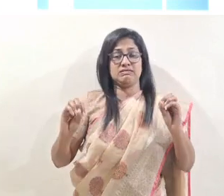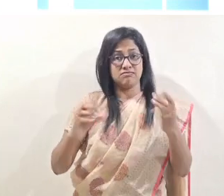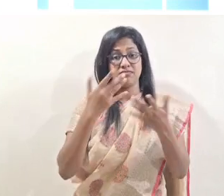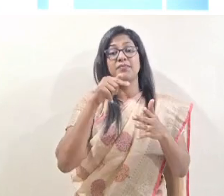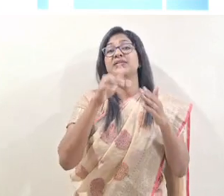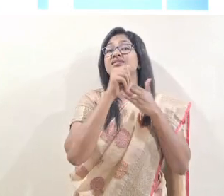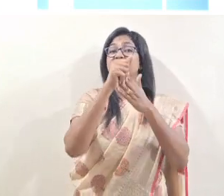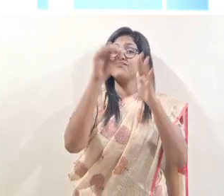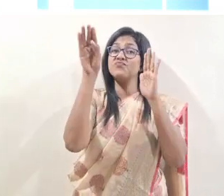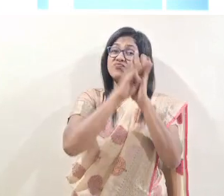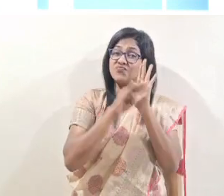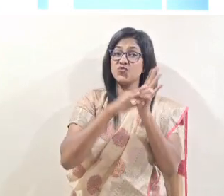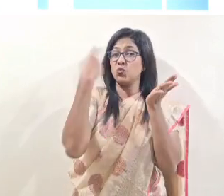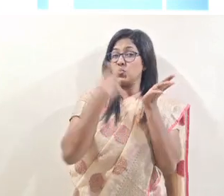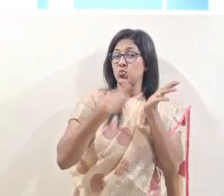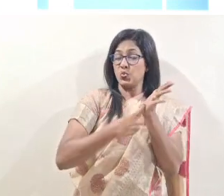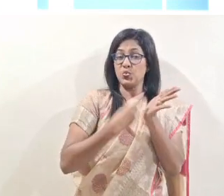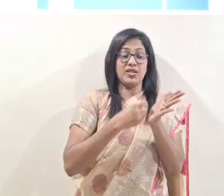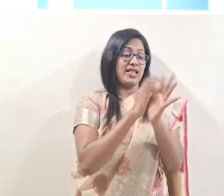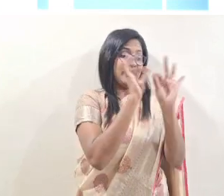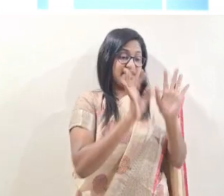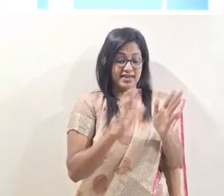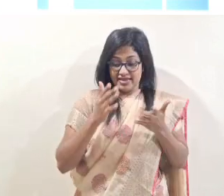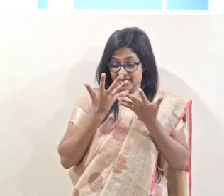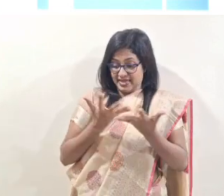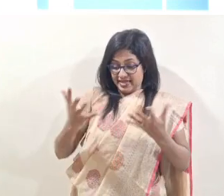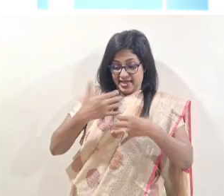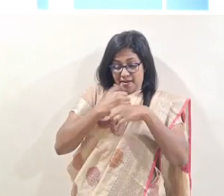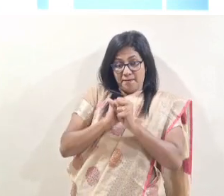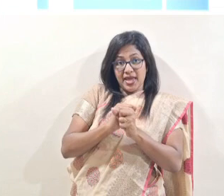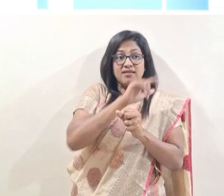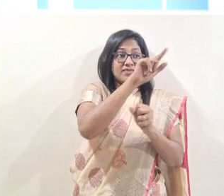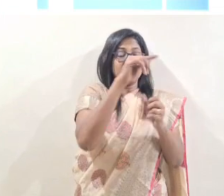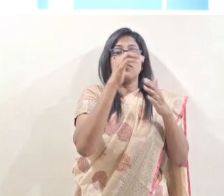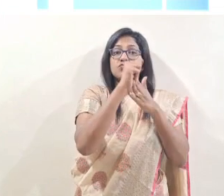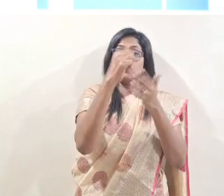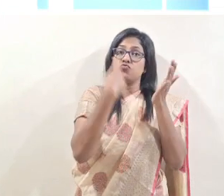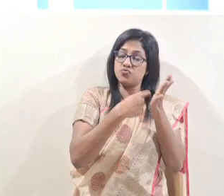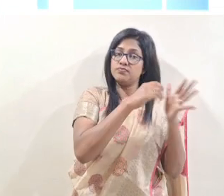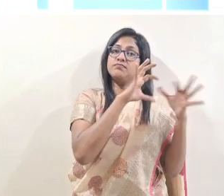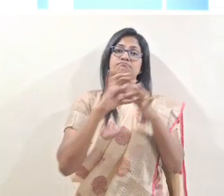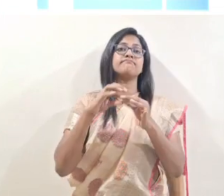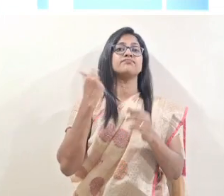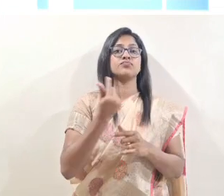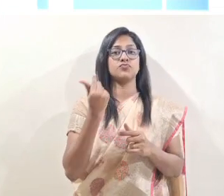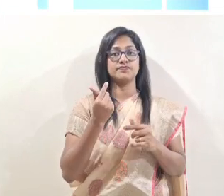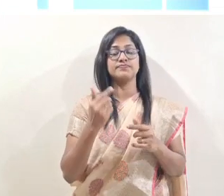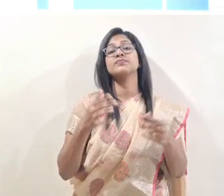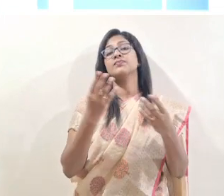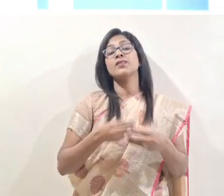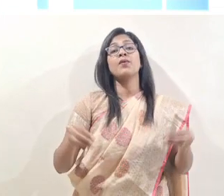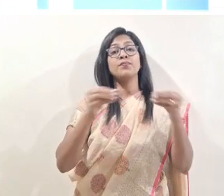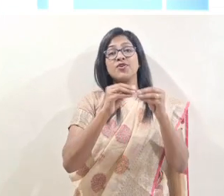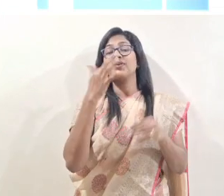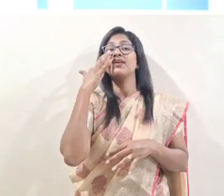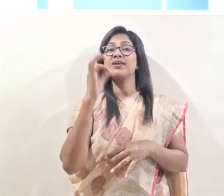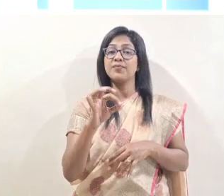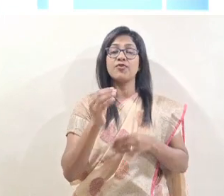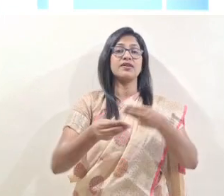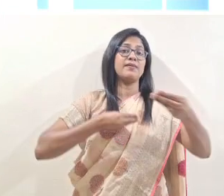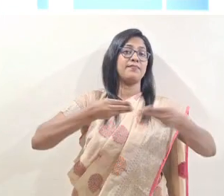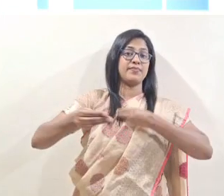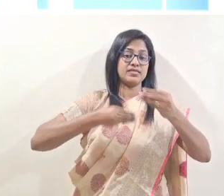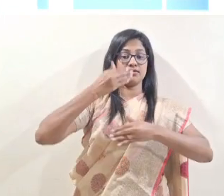these guidelines are available where when we are doing the product development, these standards can be used. Then another important part will be a